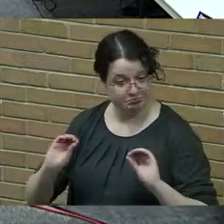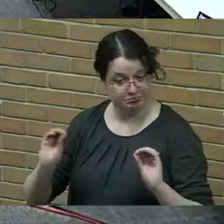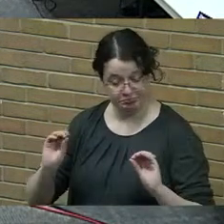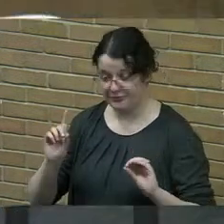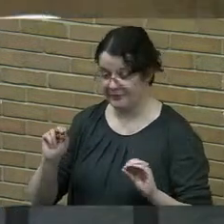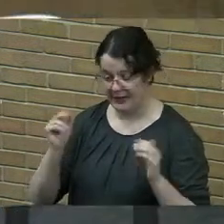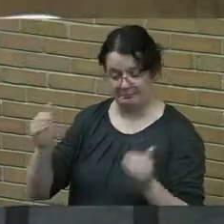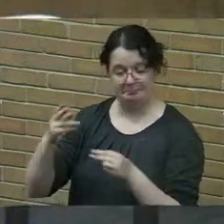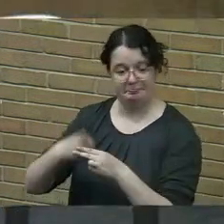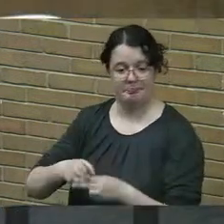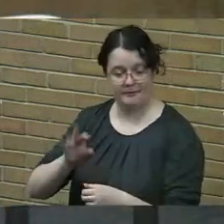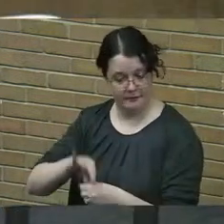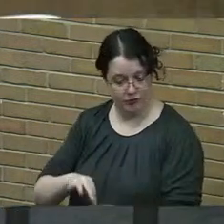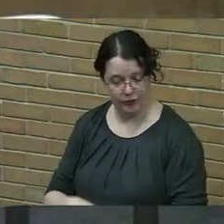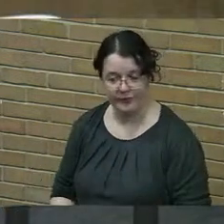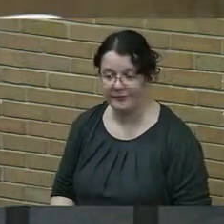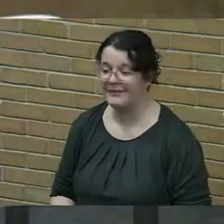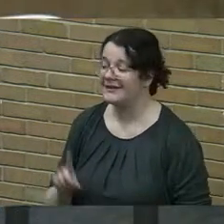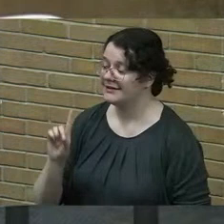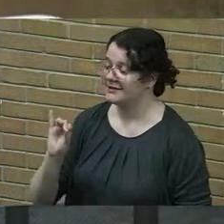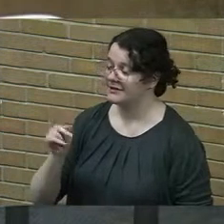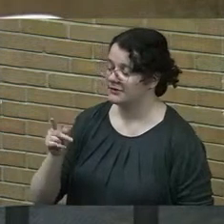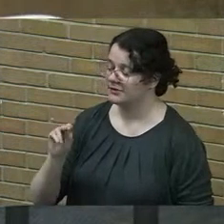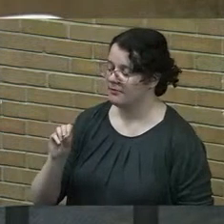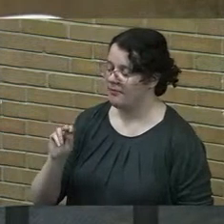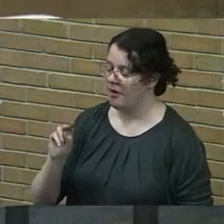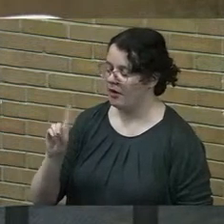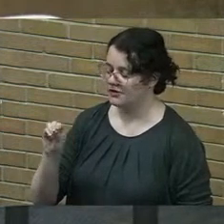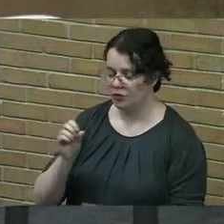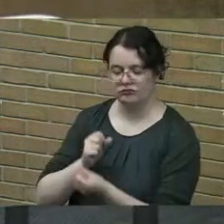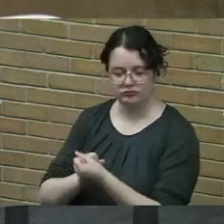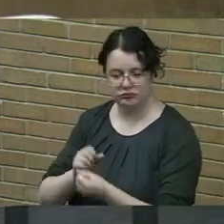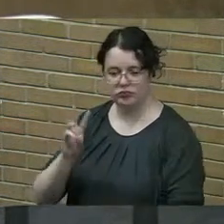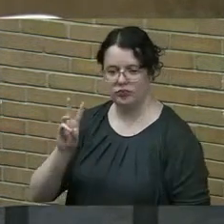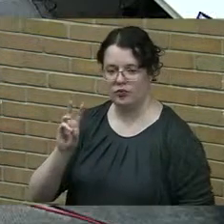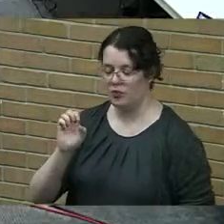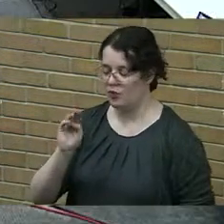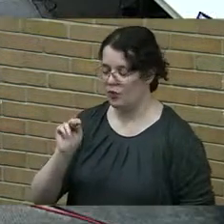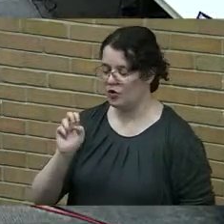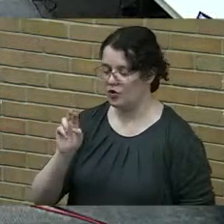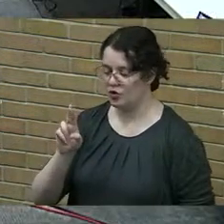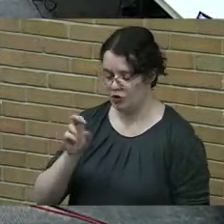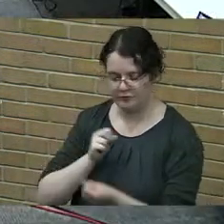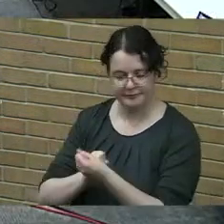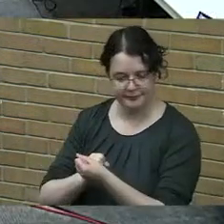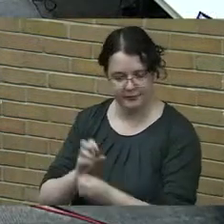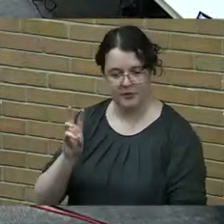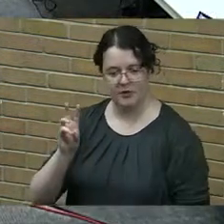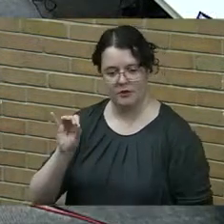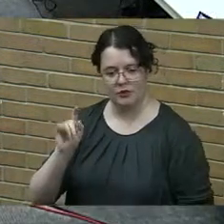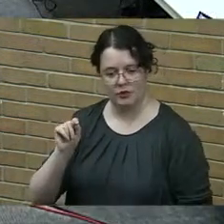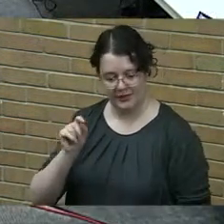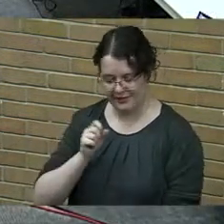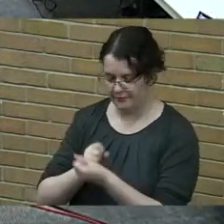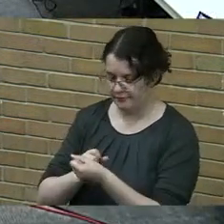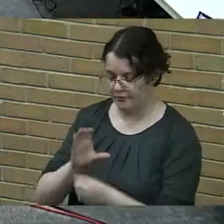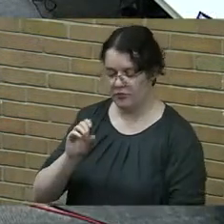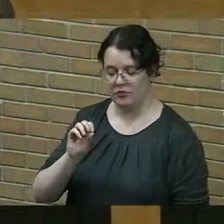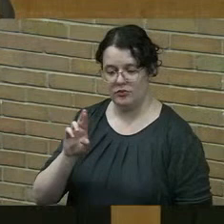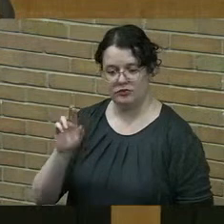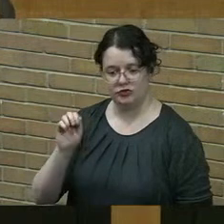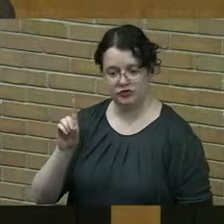call the roll. Councilmember DeFazio? Aye. Councilmember Werner? Aye. Councilmember Wilt? Aye. Councilmember Corrado? Aye. Supervisor